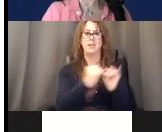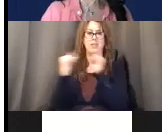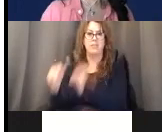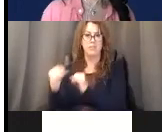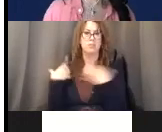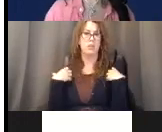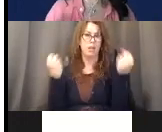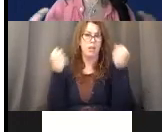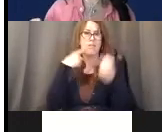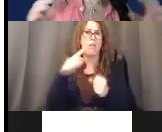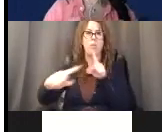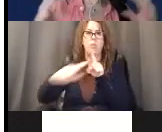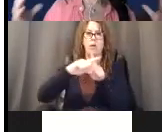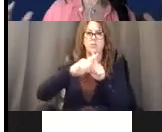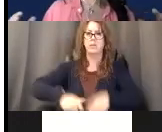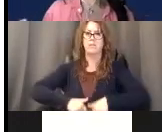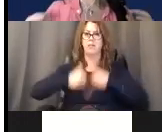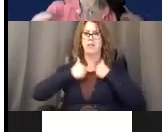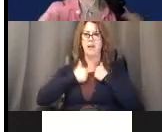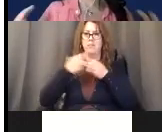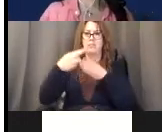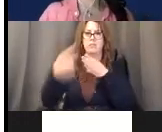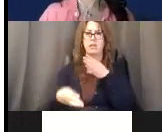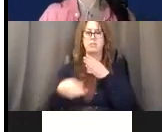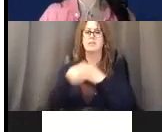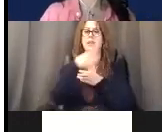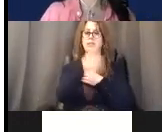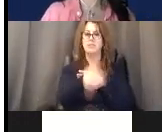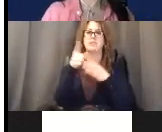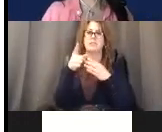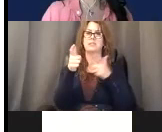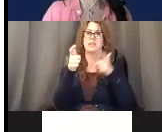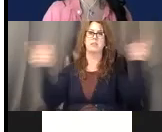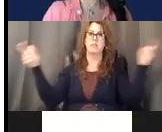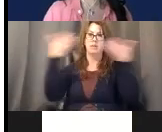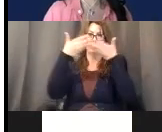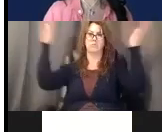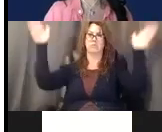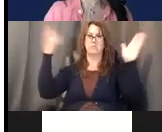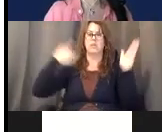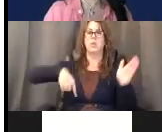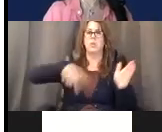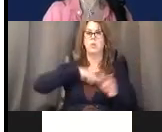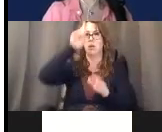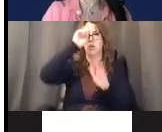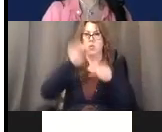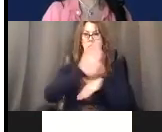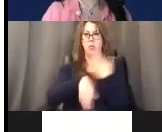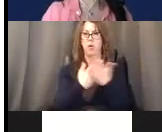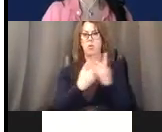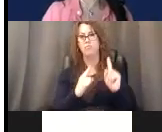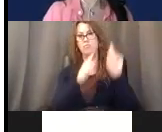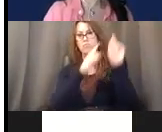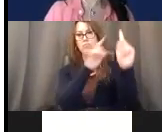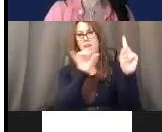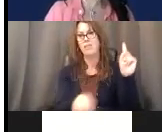outcomes. And so this is kind of that macro level. This is what we hope that all of us are really working towards as we think about closing